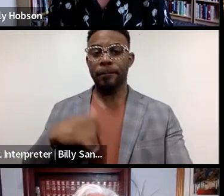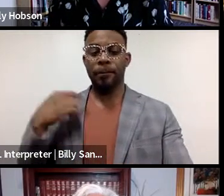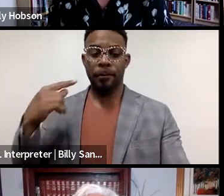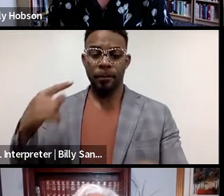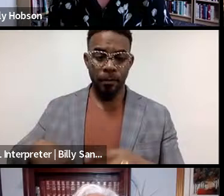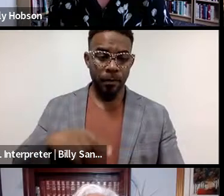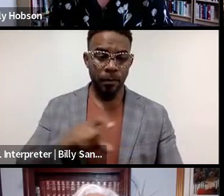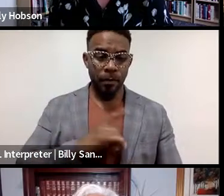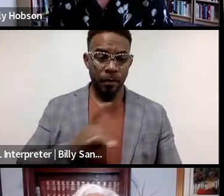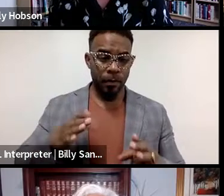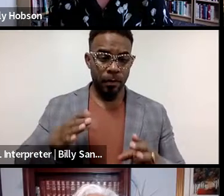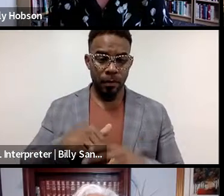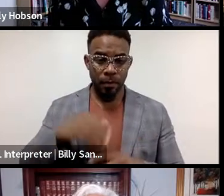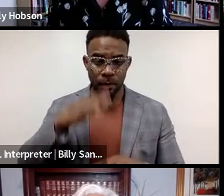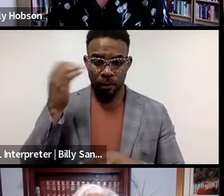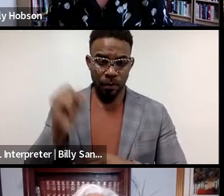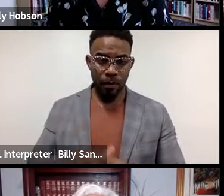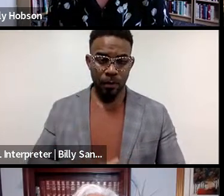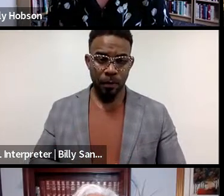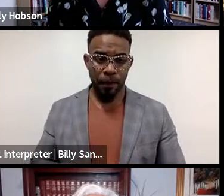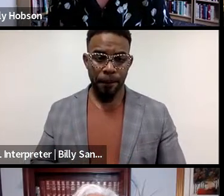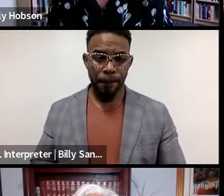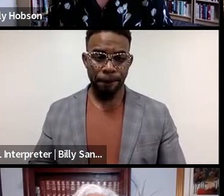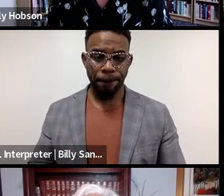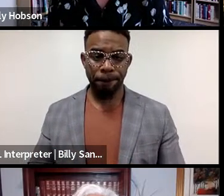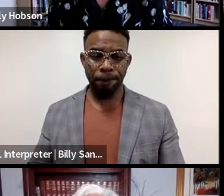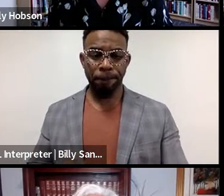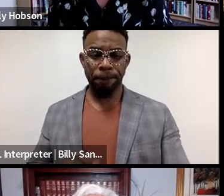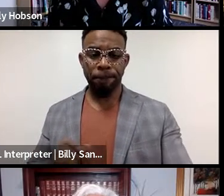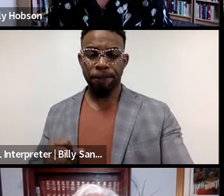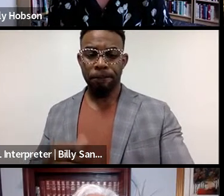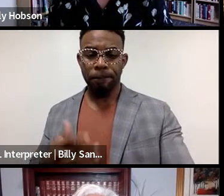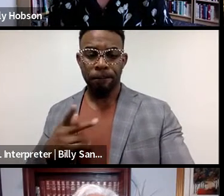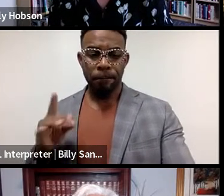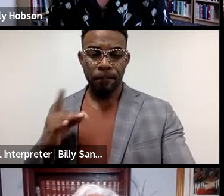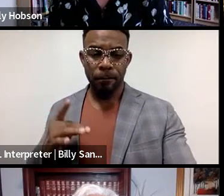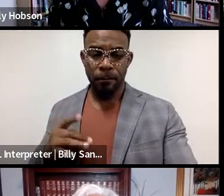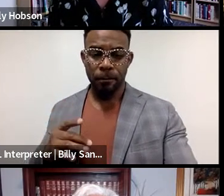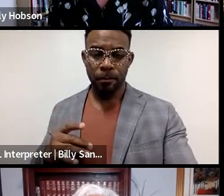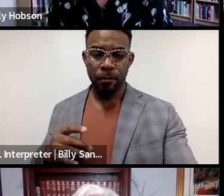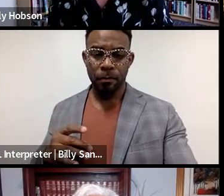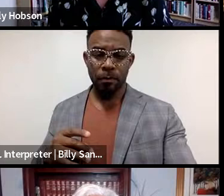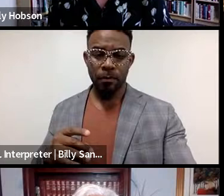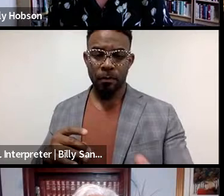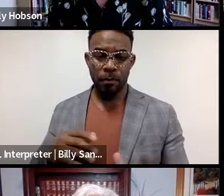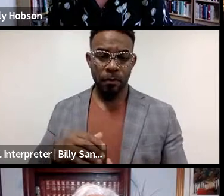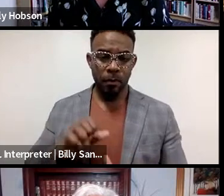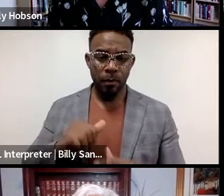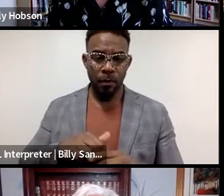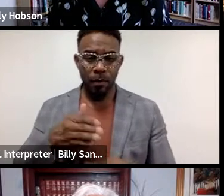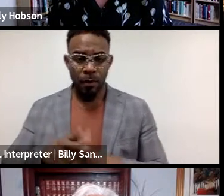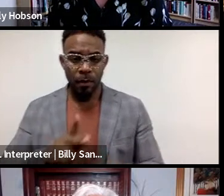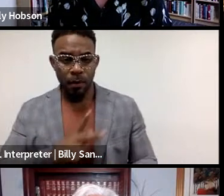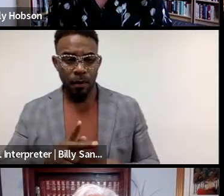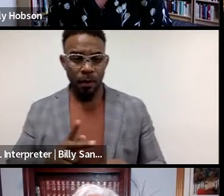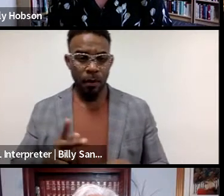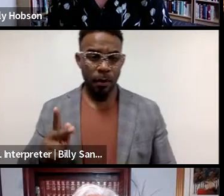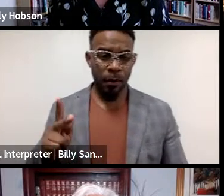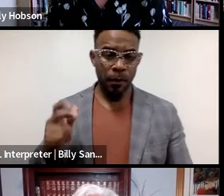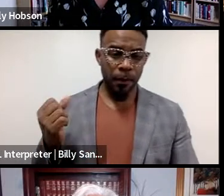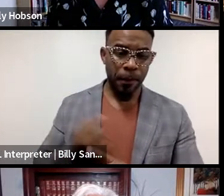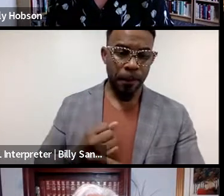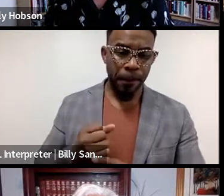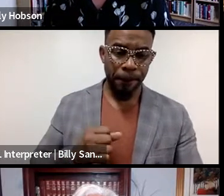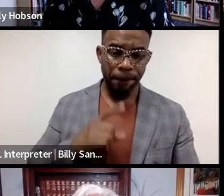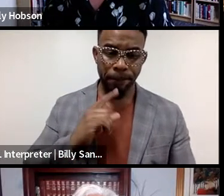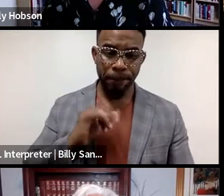of police violence and Black rebellion. You know, we fail to see that this form of protest after King's assassination